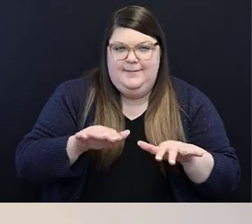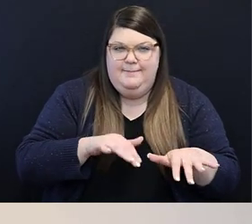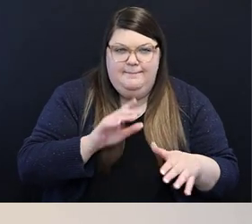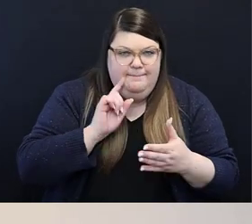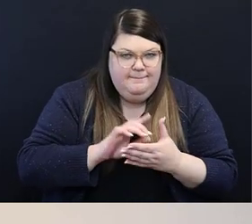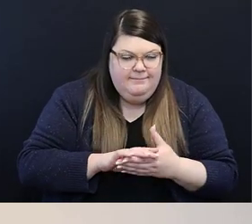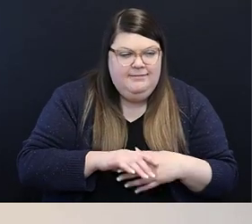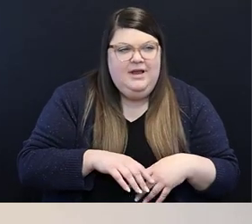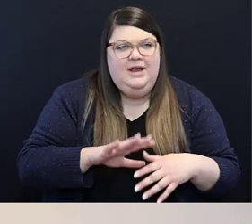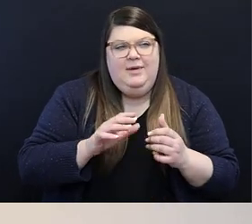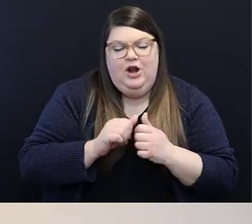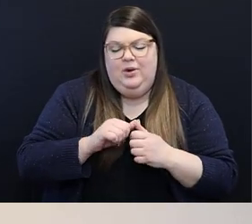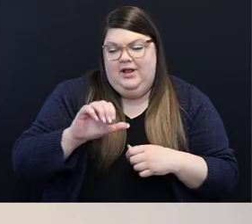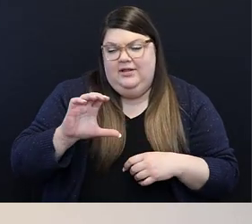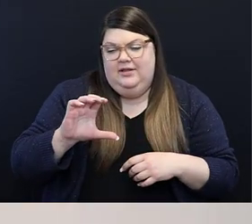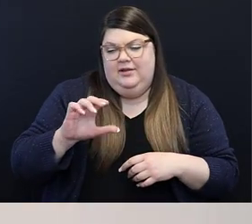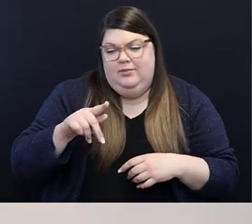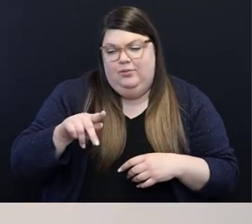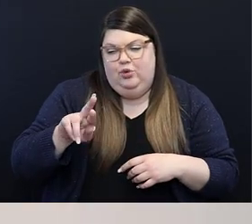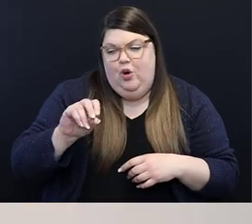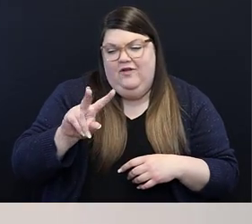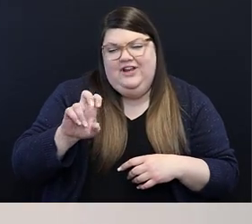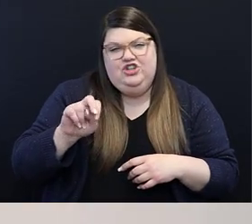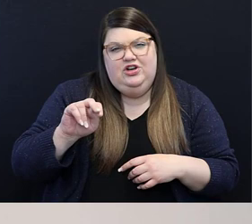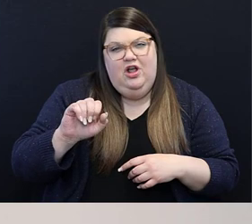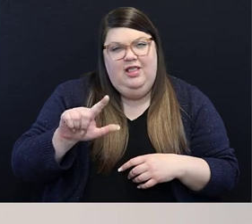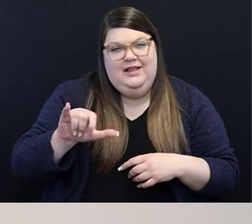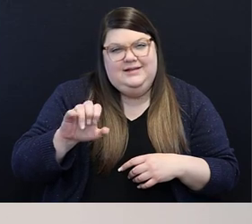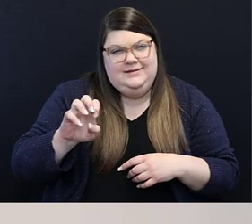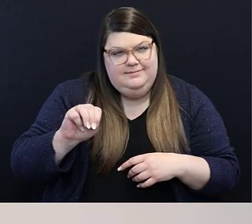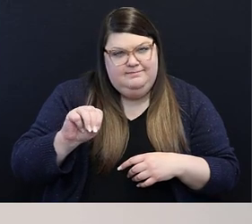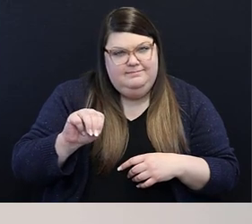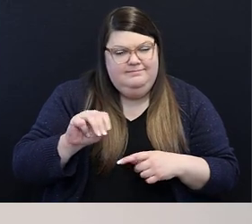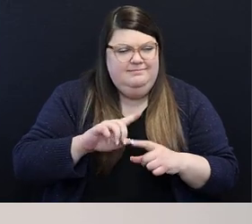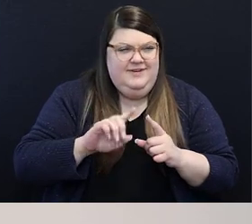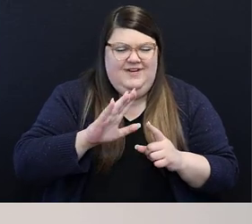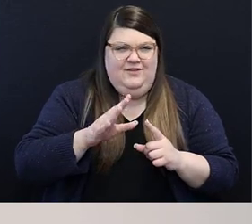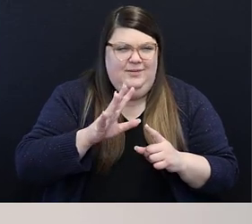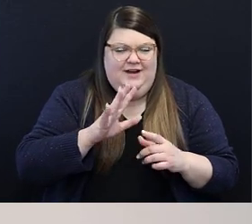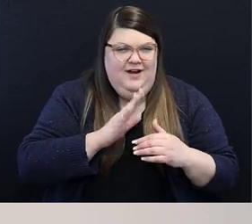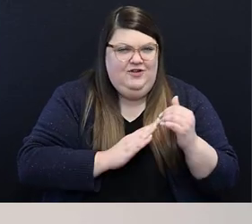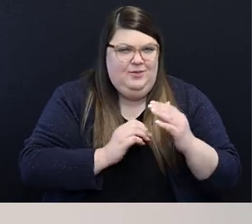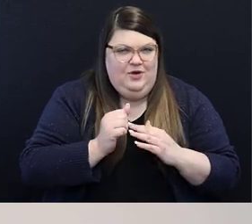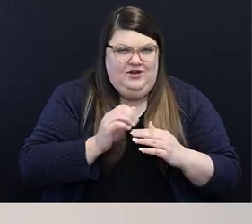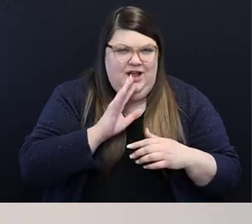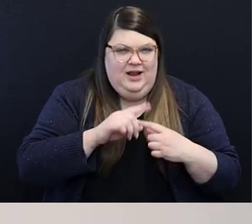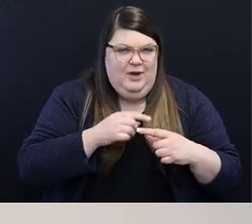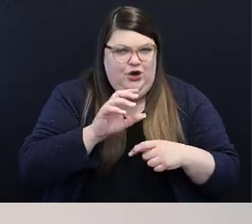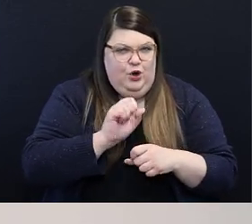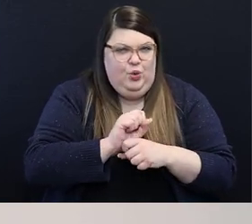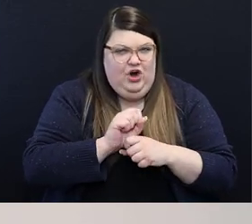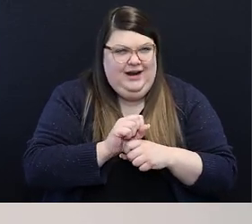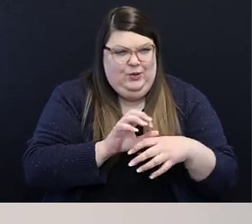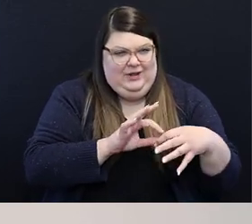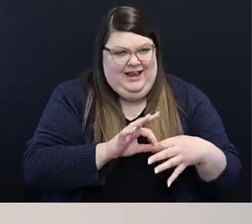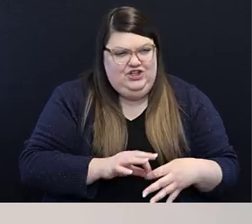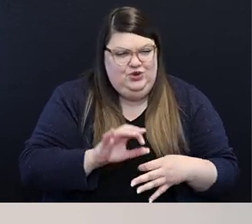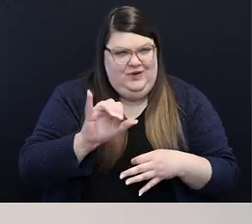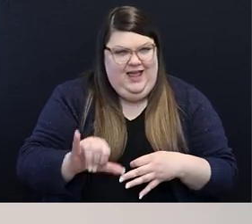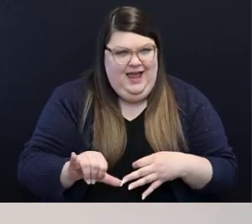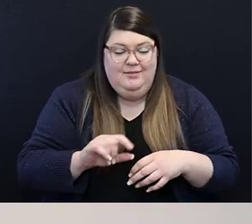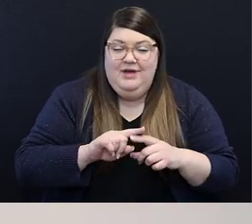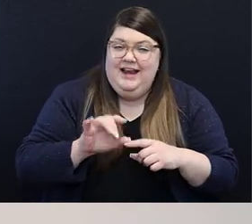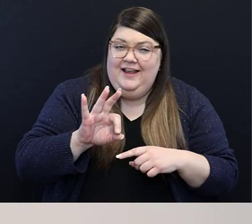/ provisionalism, but I've never been comfortable in thinking about your work in relation to that either. So if you were